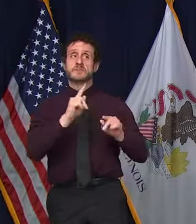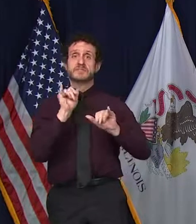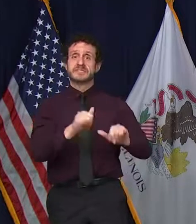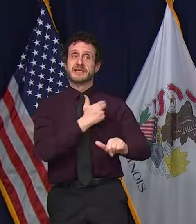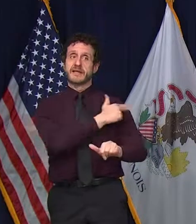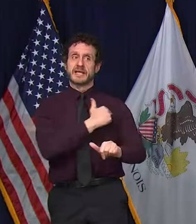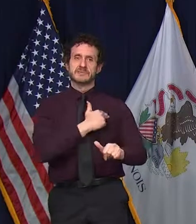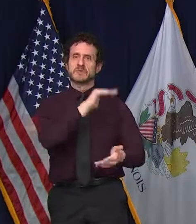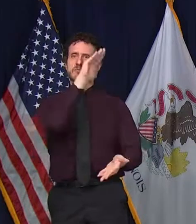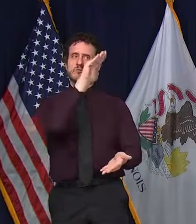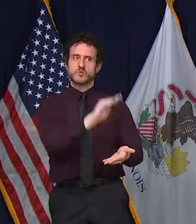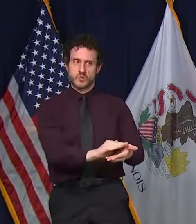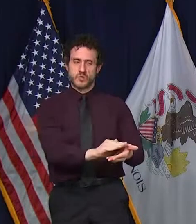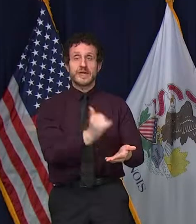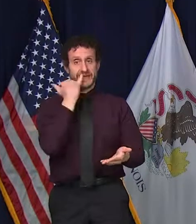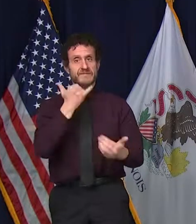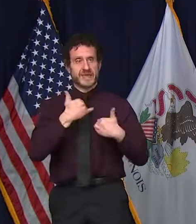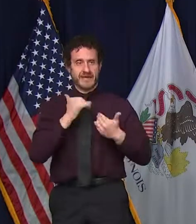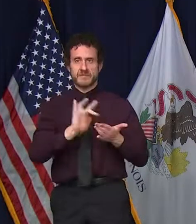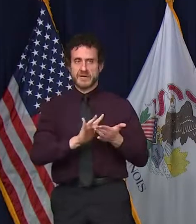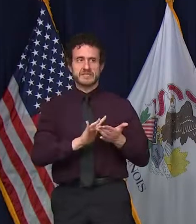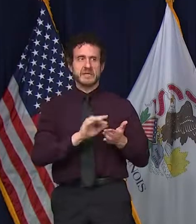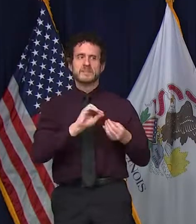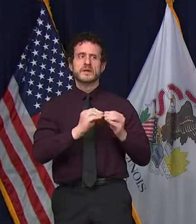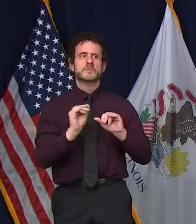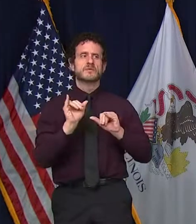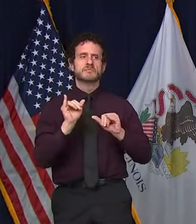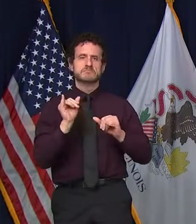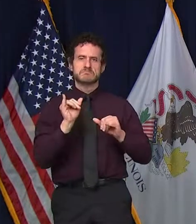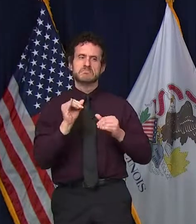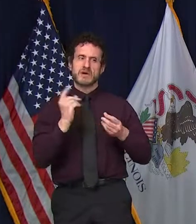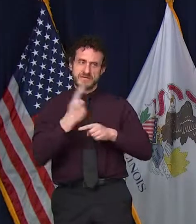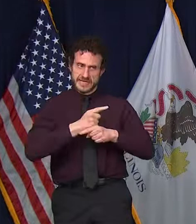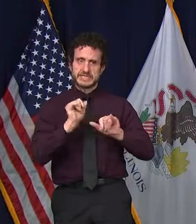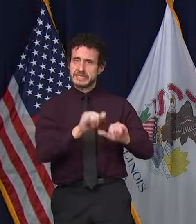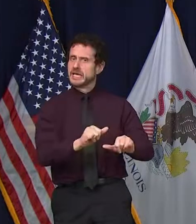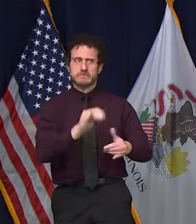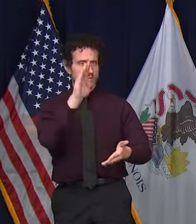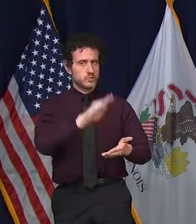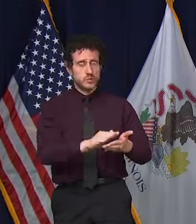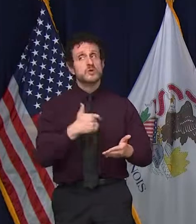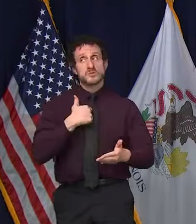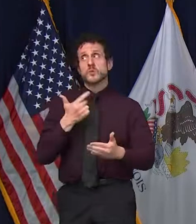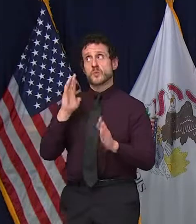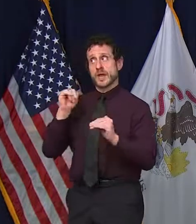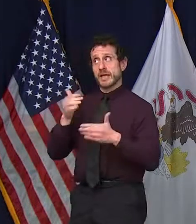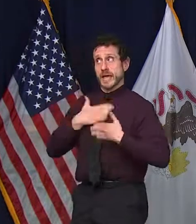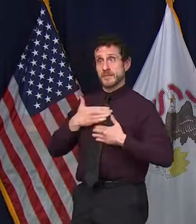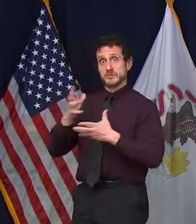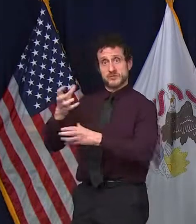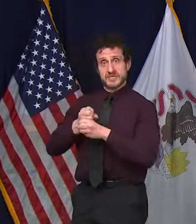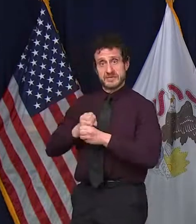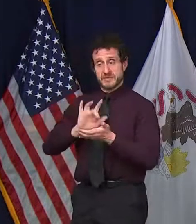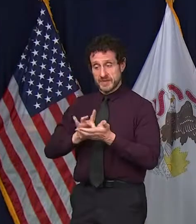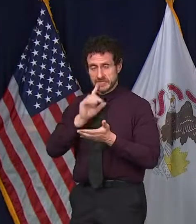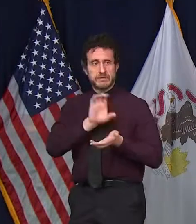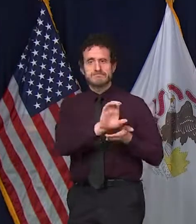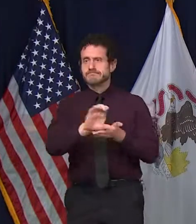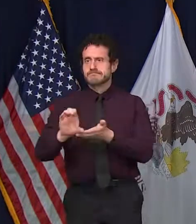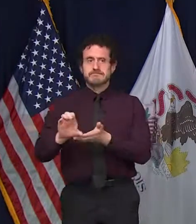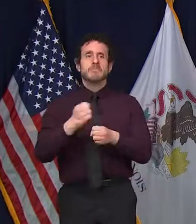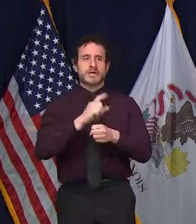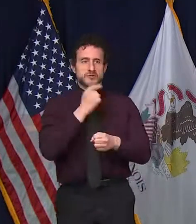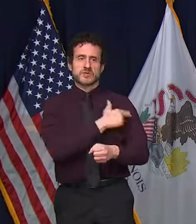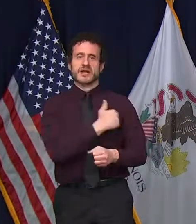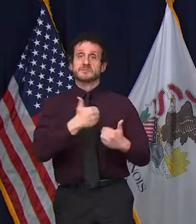federal government and are happy for our hospitals to be using this in the care of COVID patients. But until we have a definitive